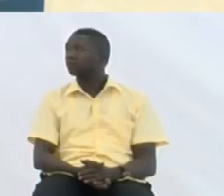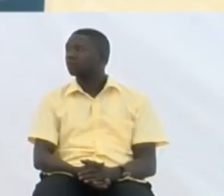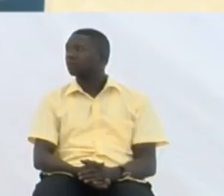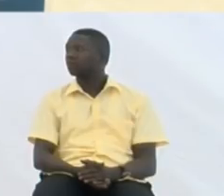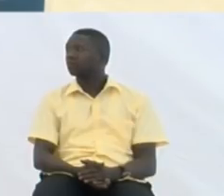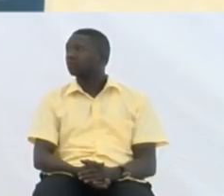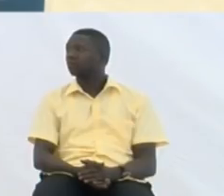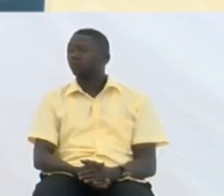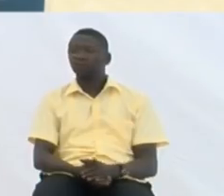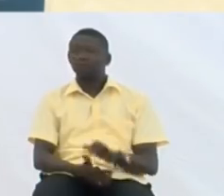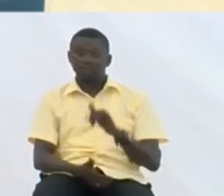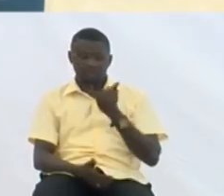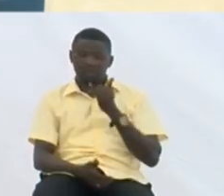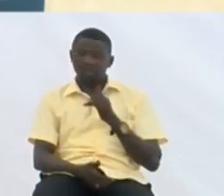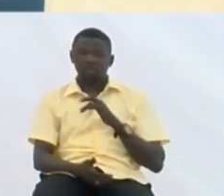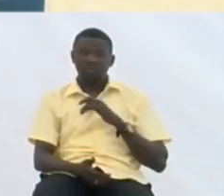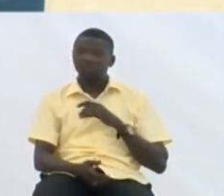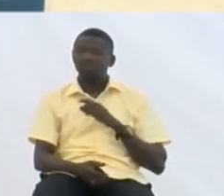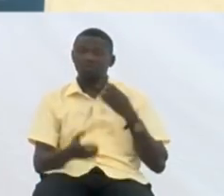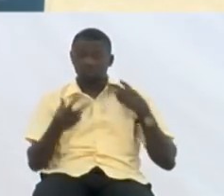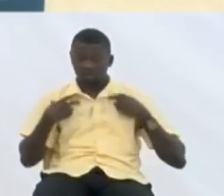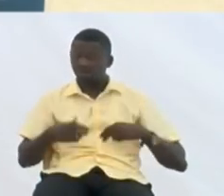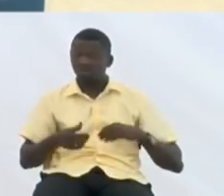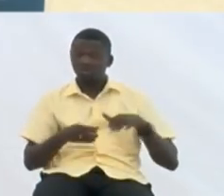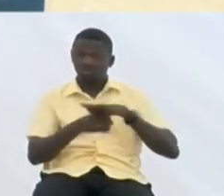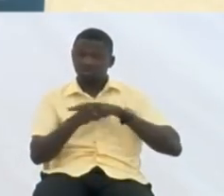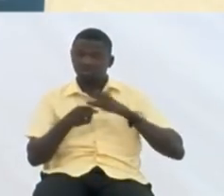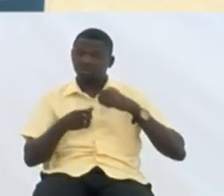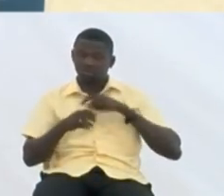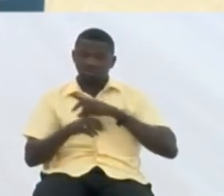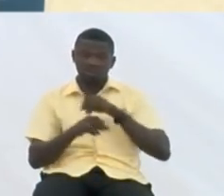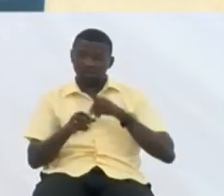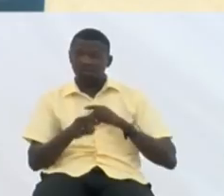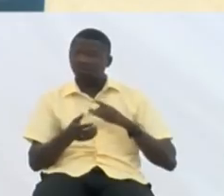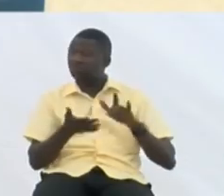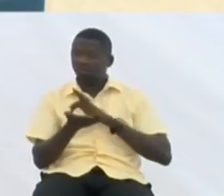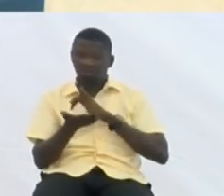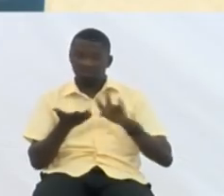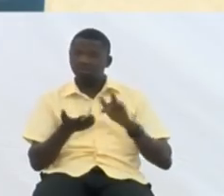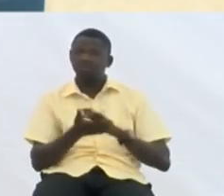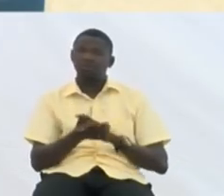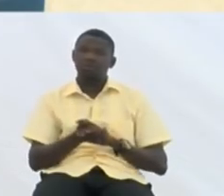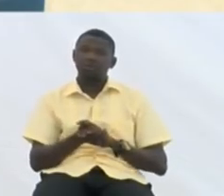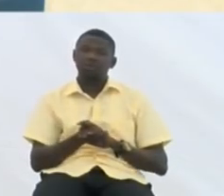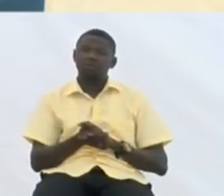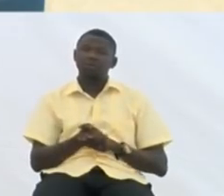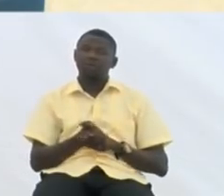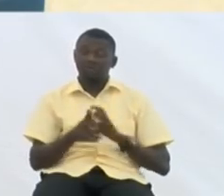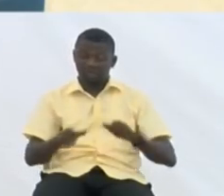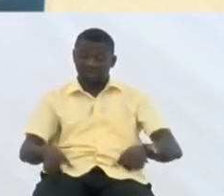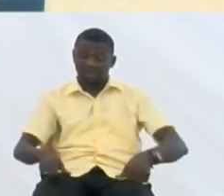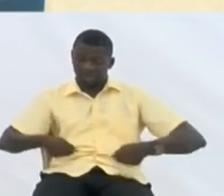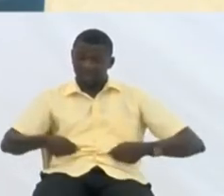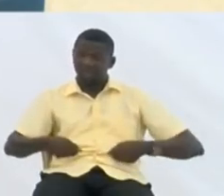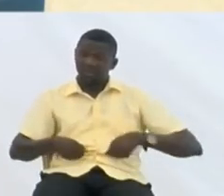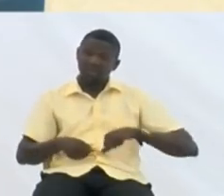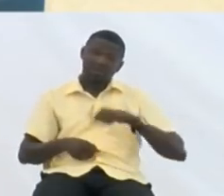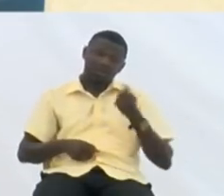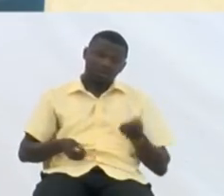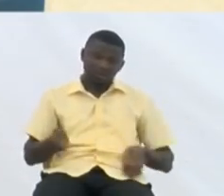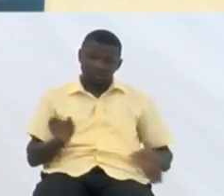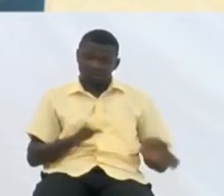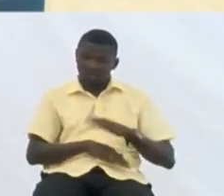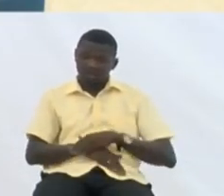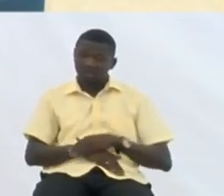o mura nka wole foye. No cloth covered those parts. That's what I'm telling you. Kurto kadan tele to. The trousers stops at the